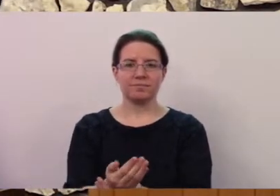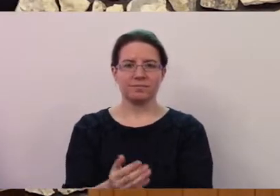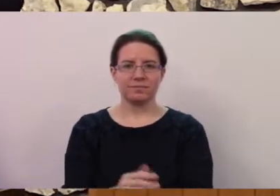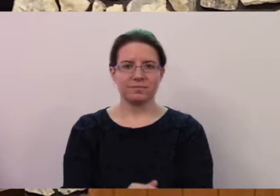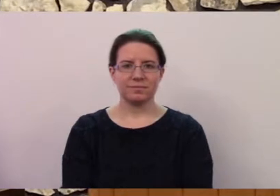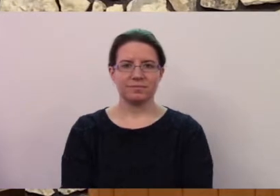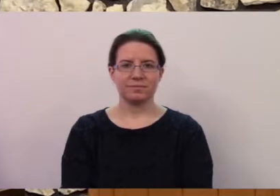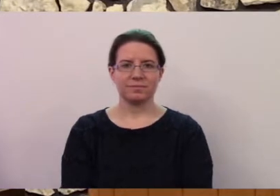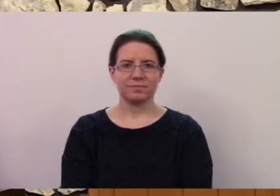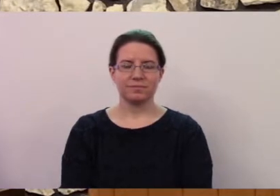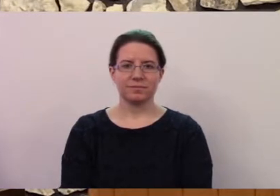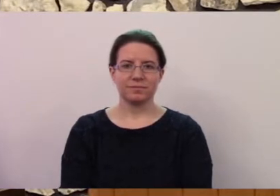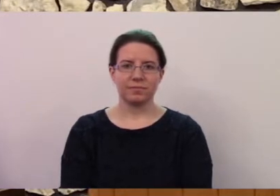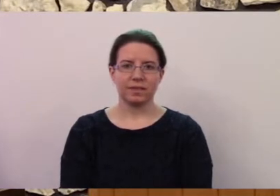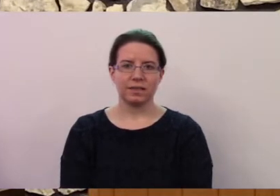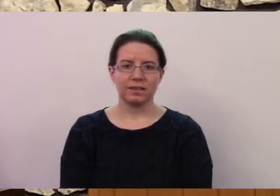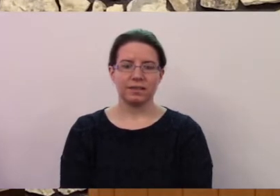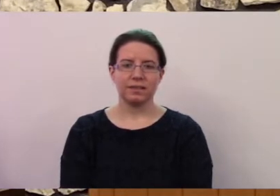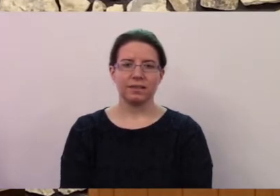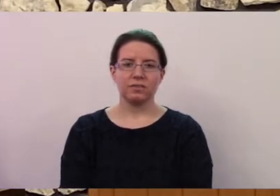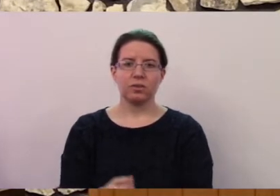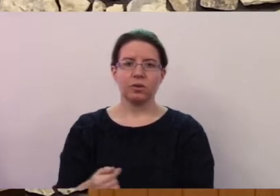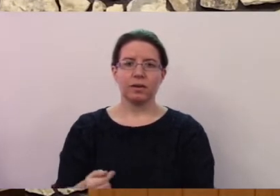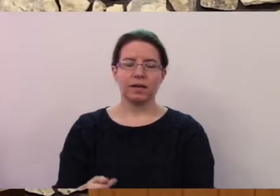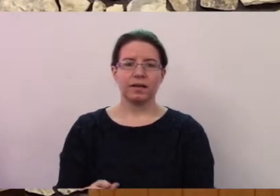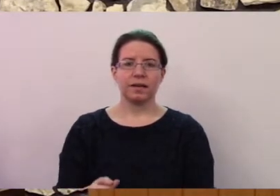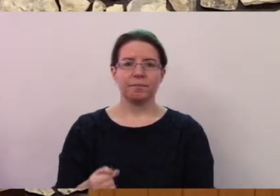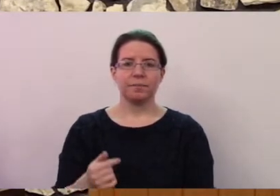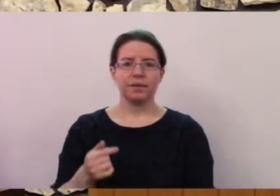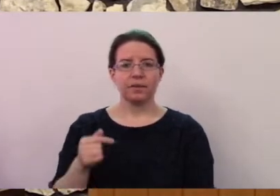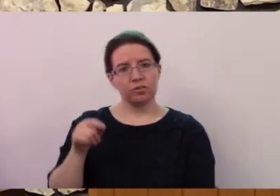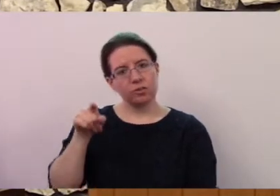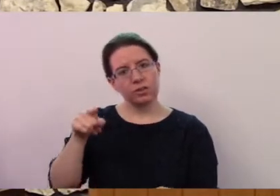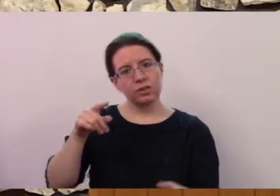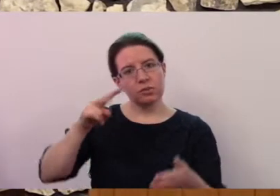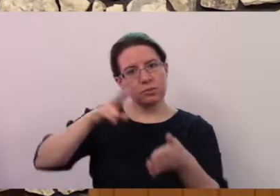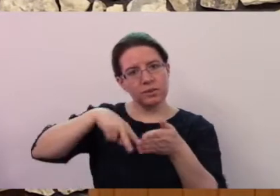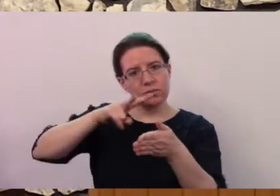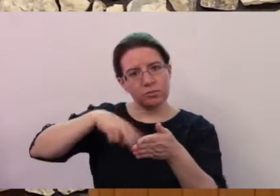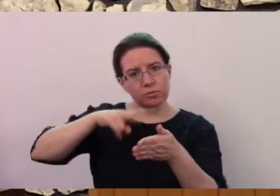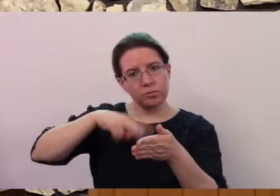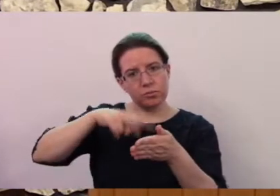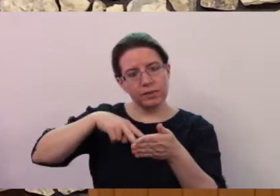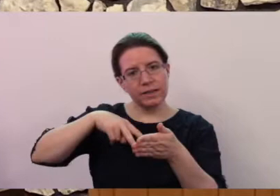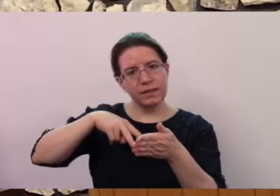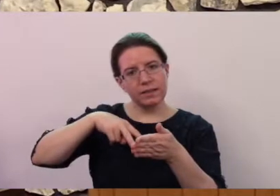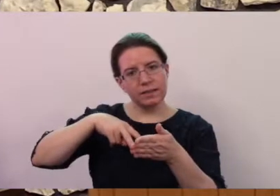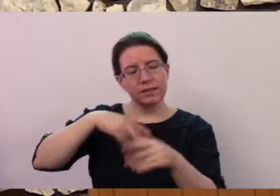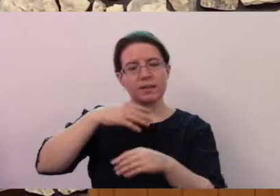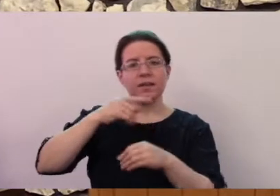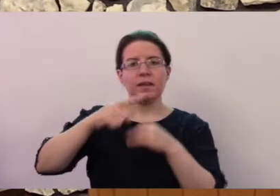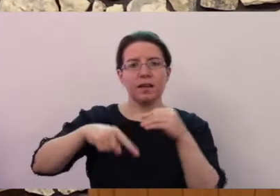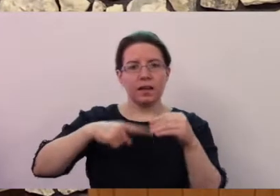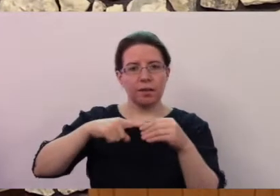whole encounter that Jesus had. But I'm going to pass on that. But you can